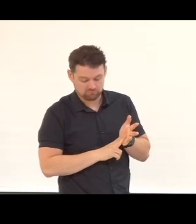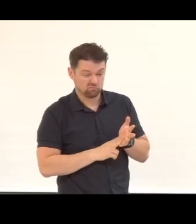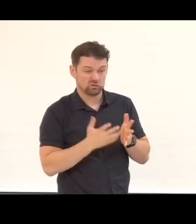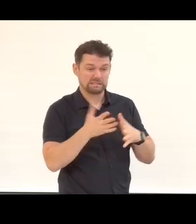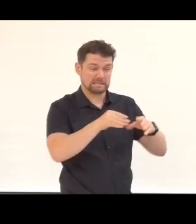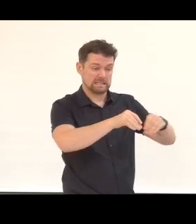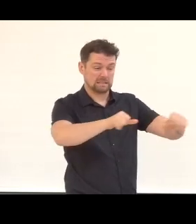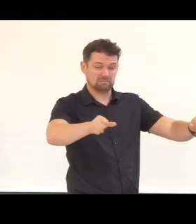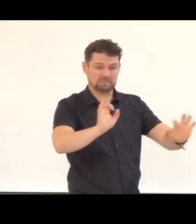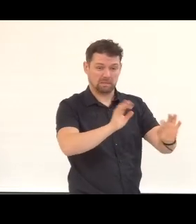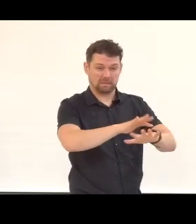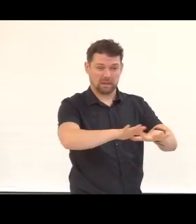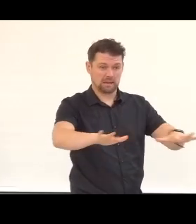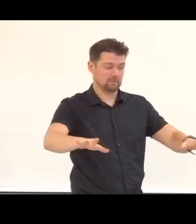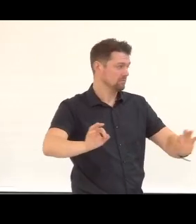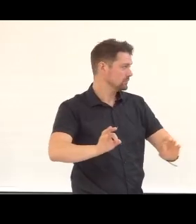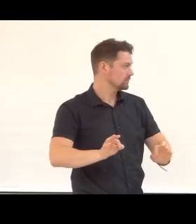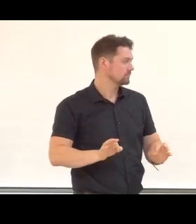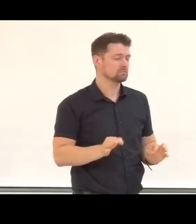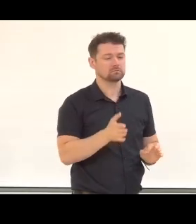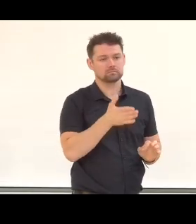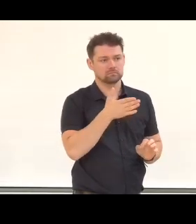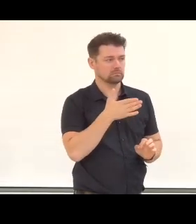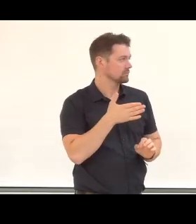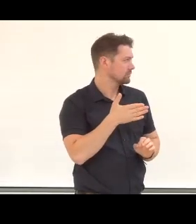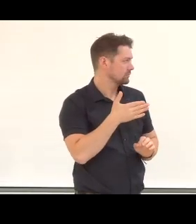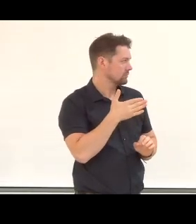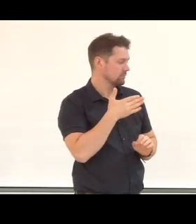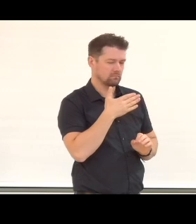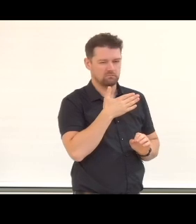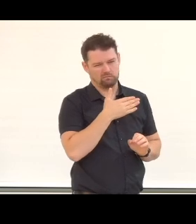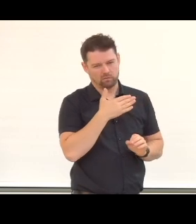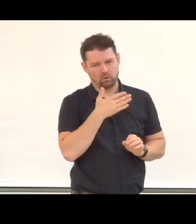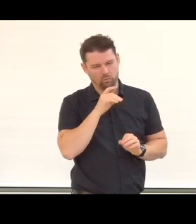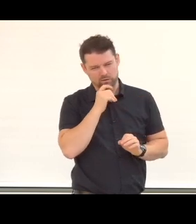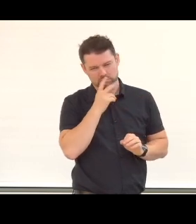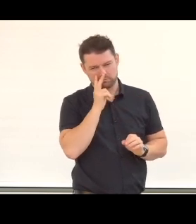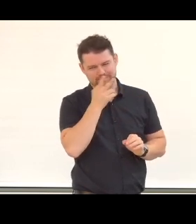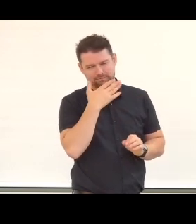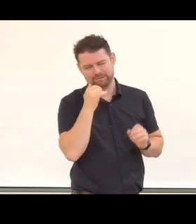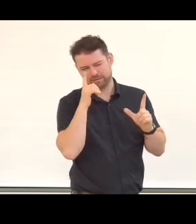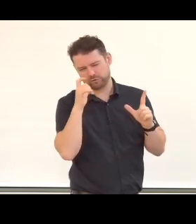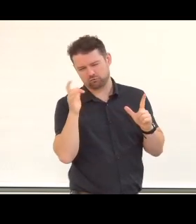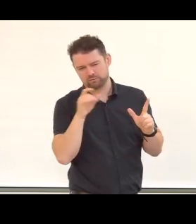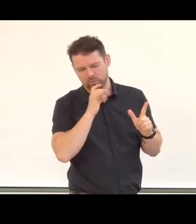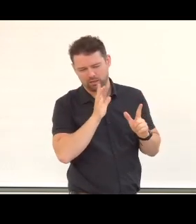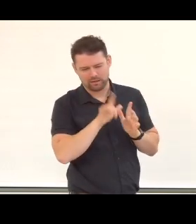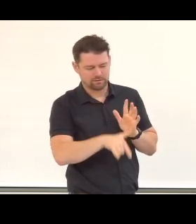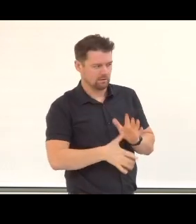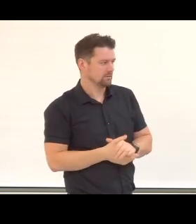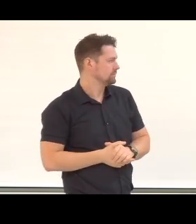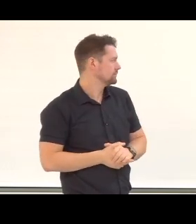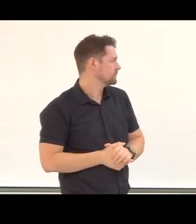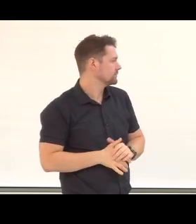nothing around, and you will see really nice impressions of that mission in the second part of the presentation from Florian. And then more